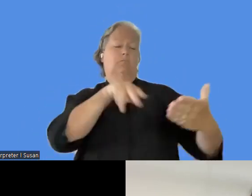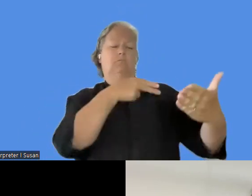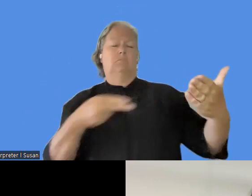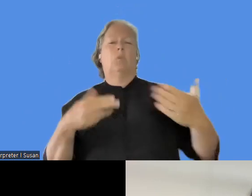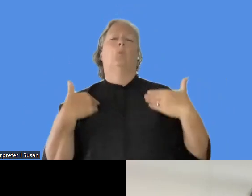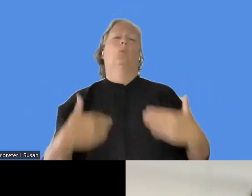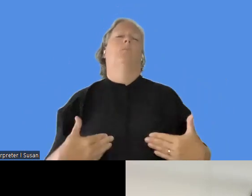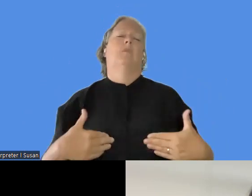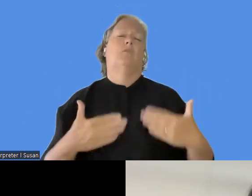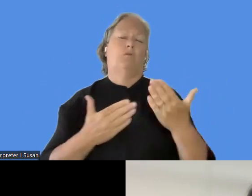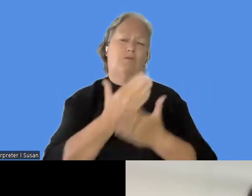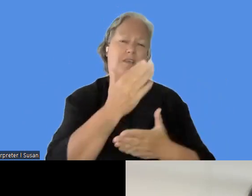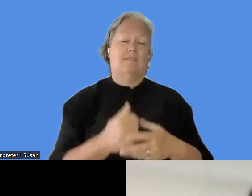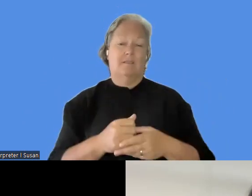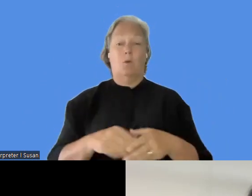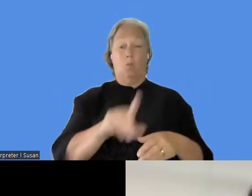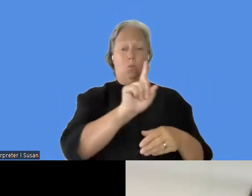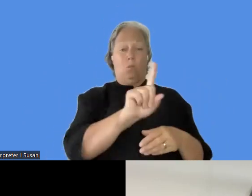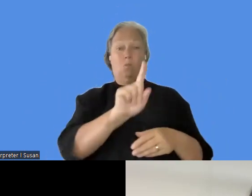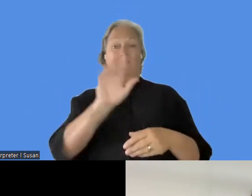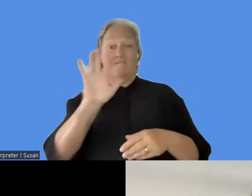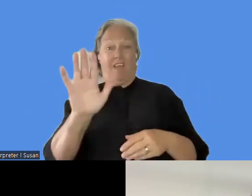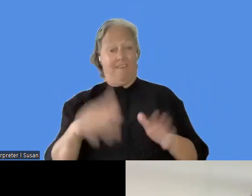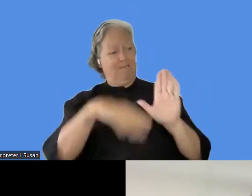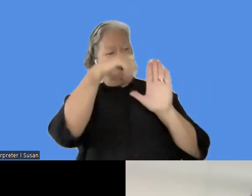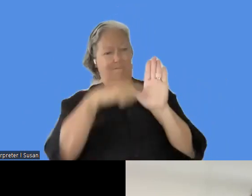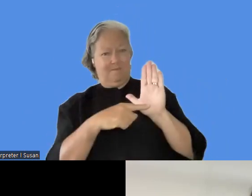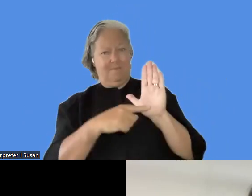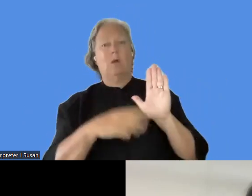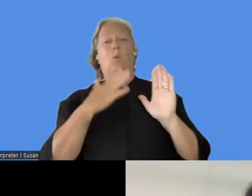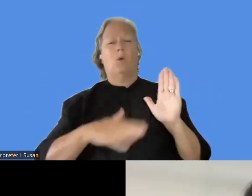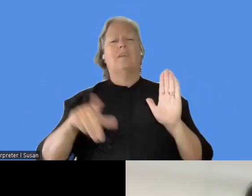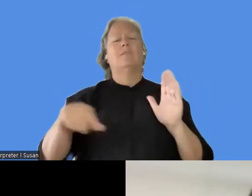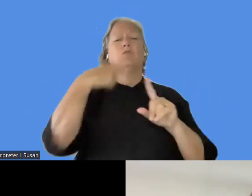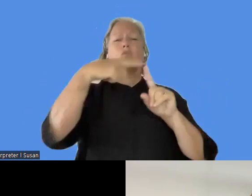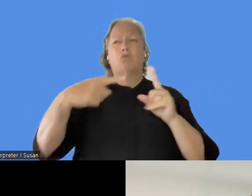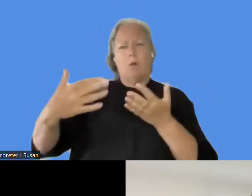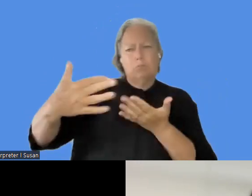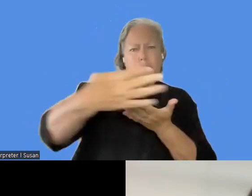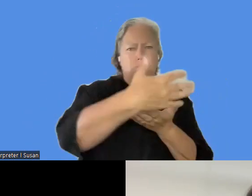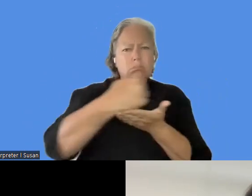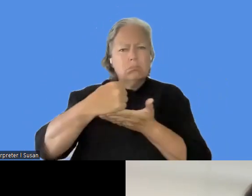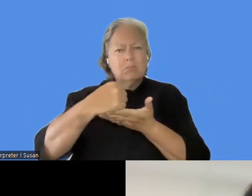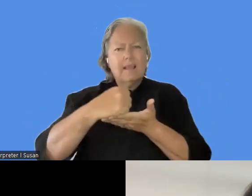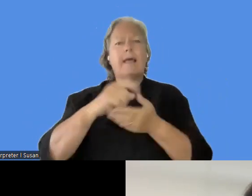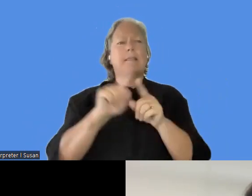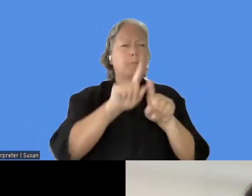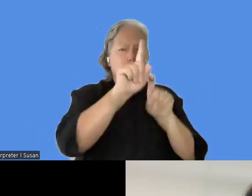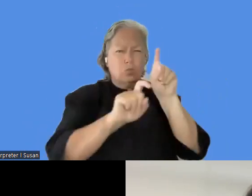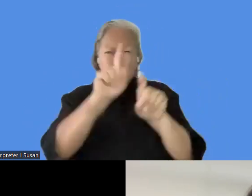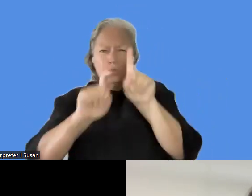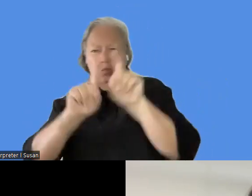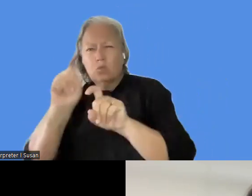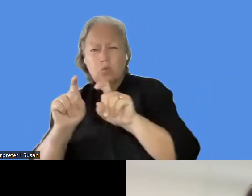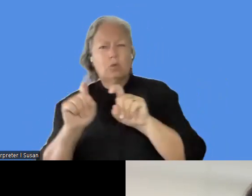the 115 indicators are based on collecting data from household surveys and censuses implemented